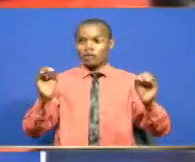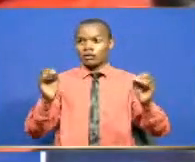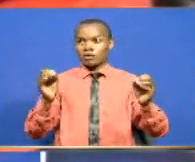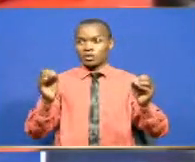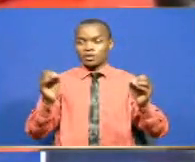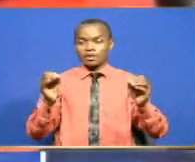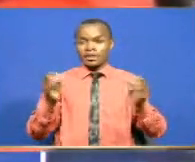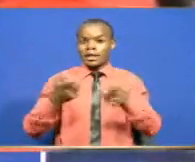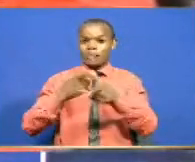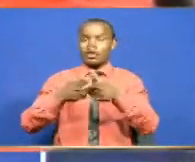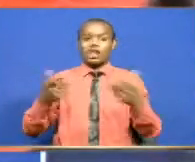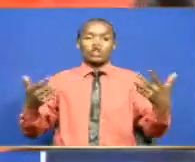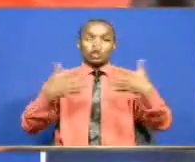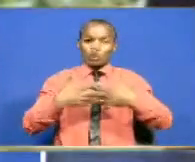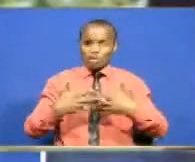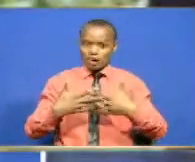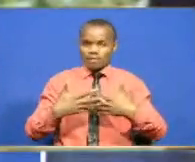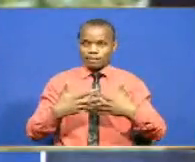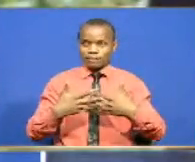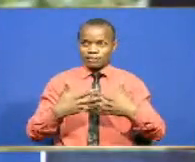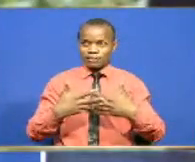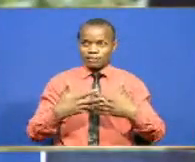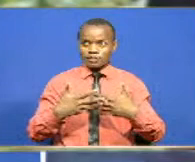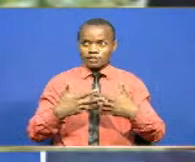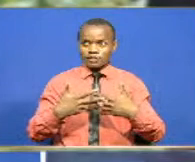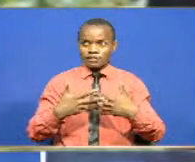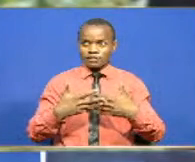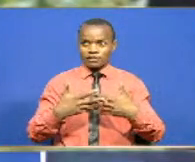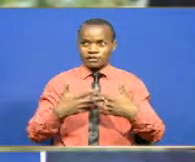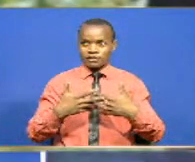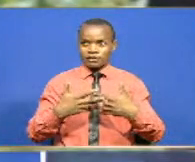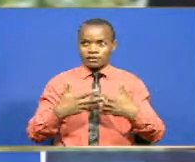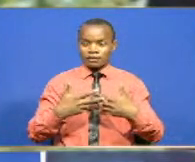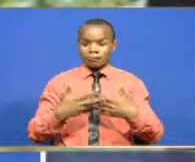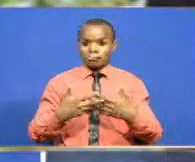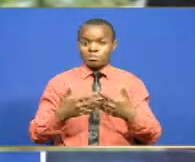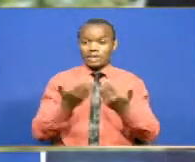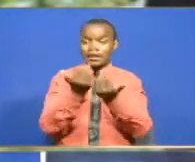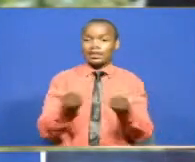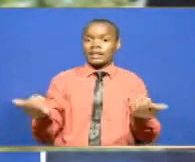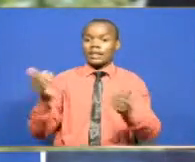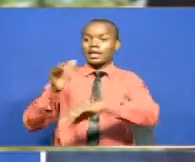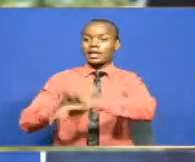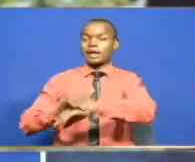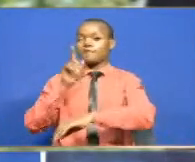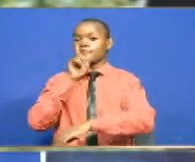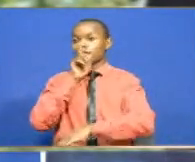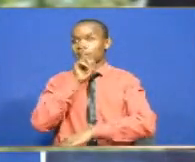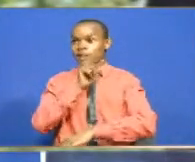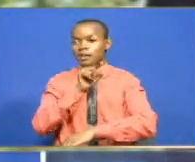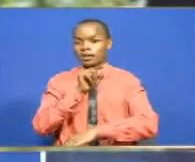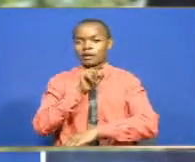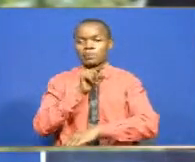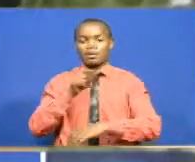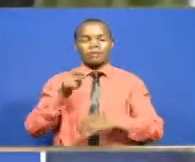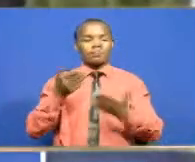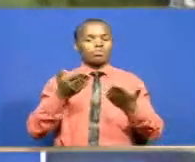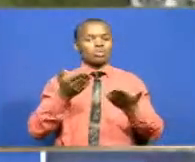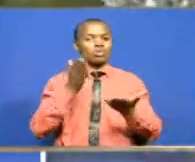Kustuka butua ghafla na buu, mtoto amepatikana. Amekauka kwa waya.